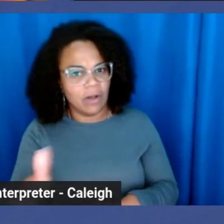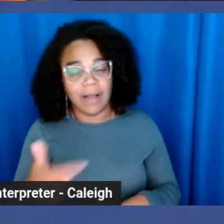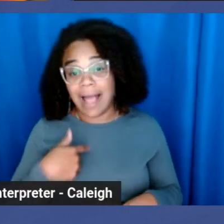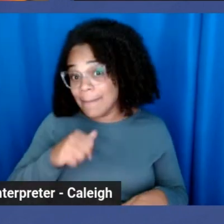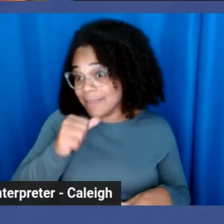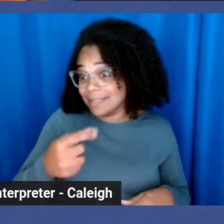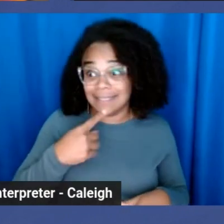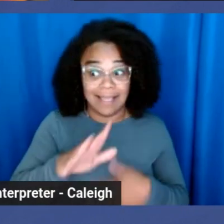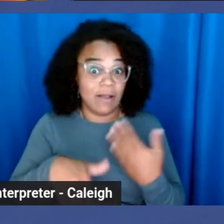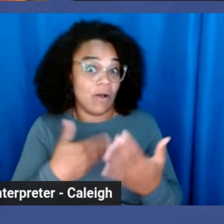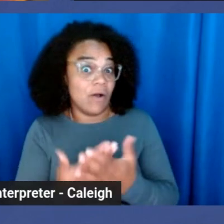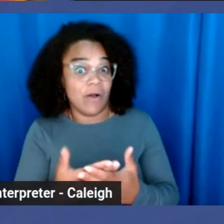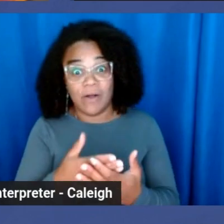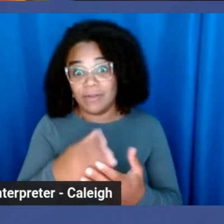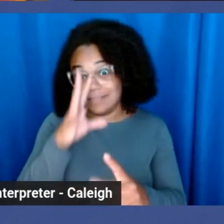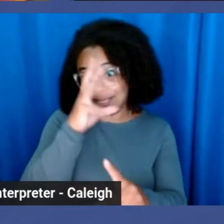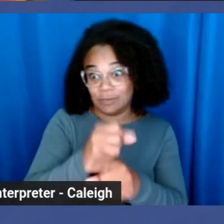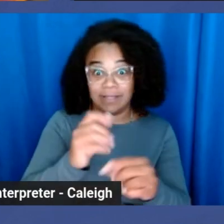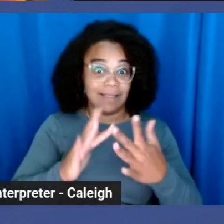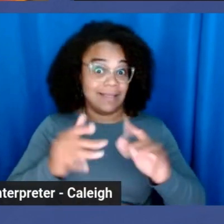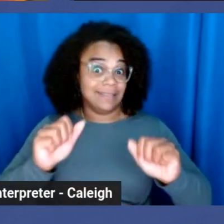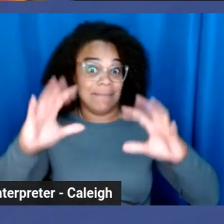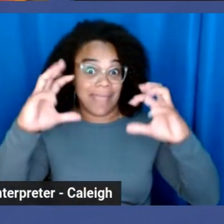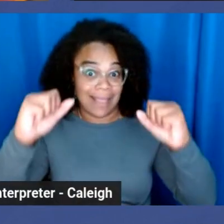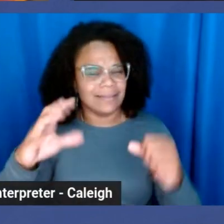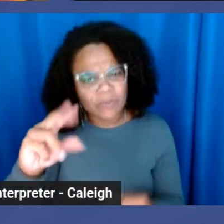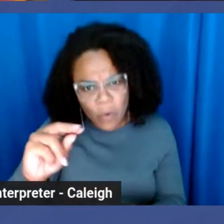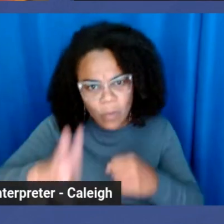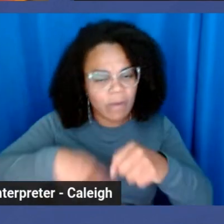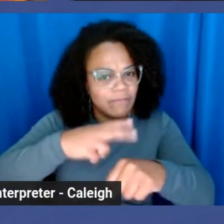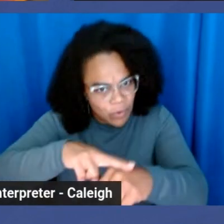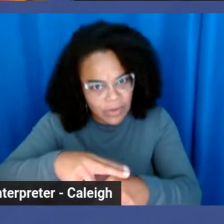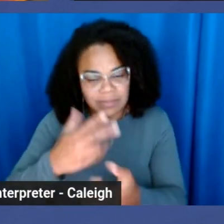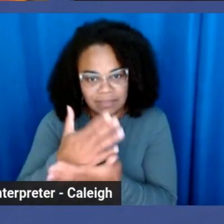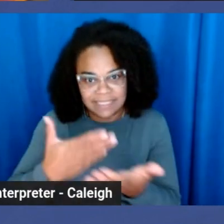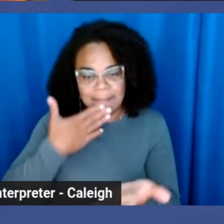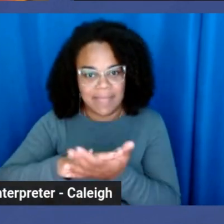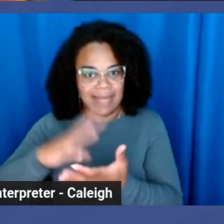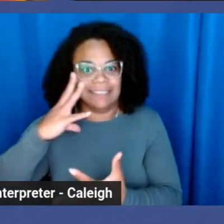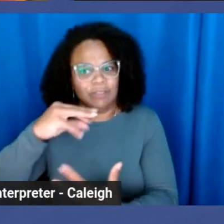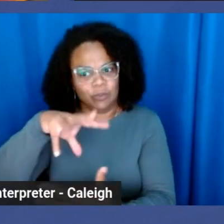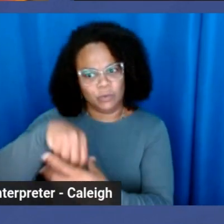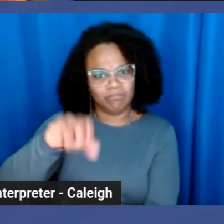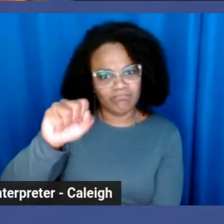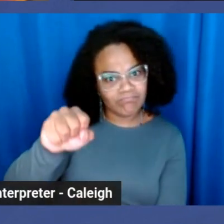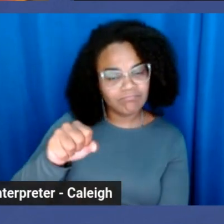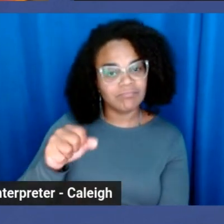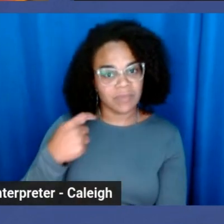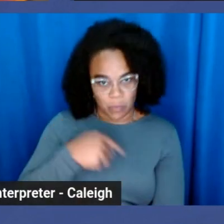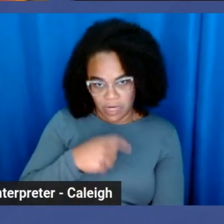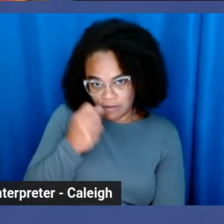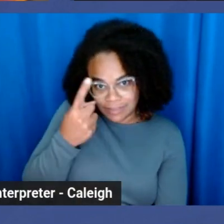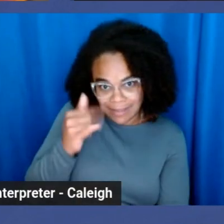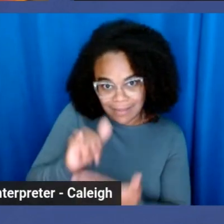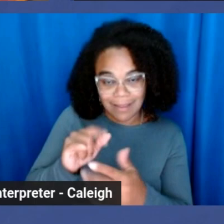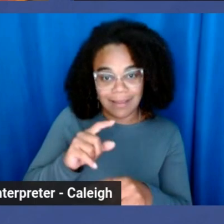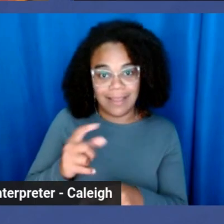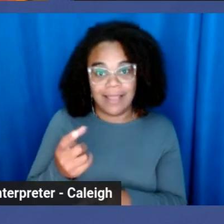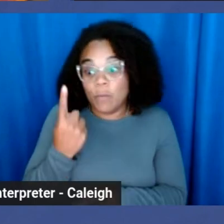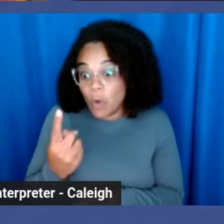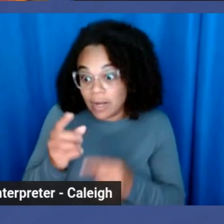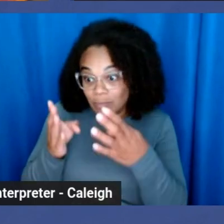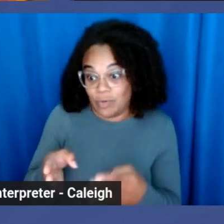internet's perfect, right? Of course not. So there are bad experiences, and we can appreciate that. And an anecdote doesn't mean we